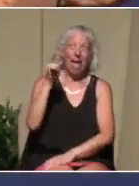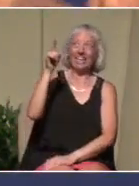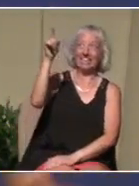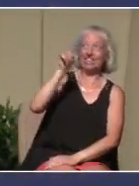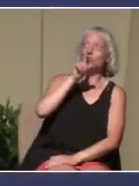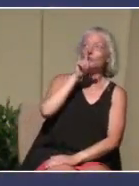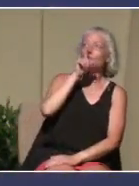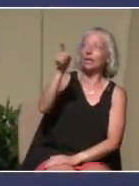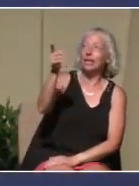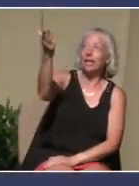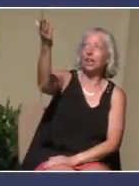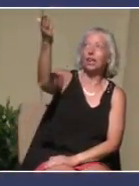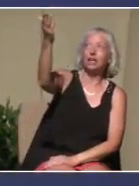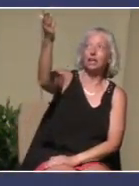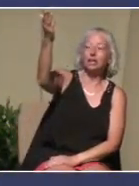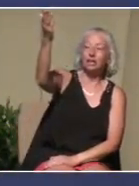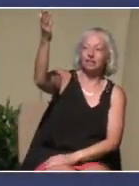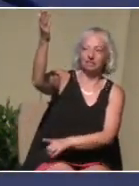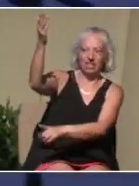real.